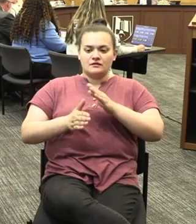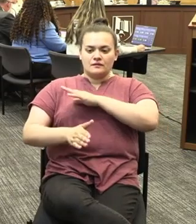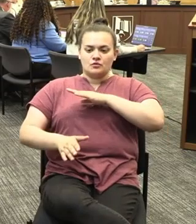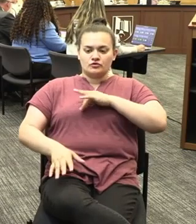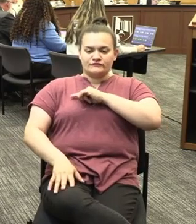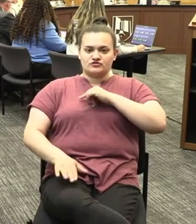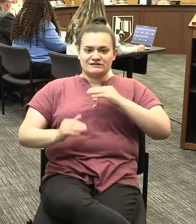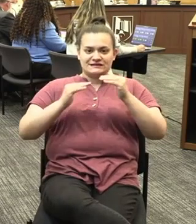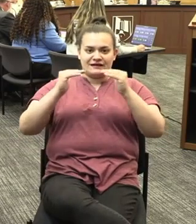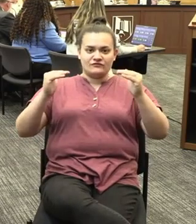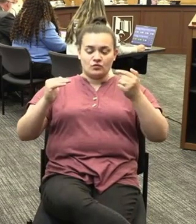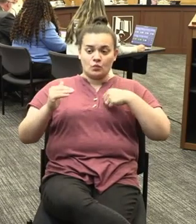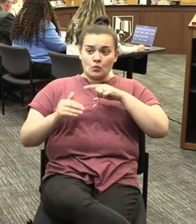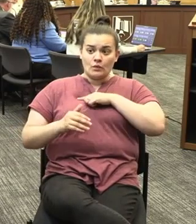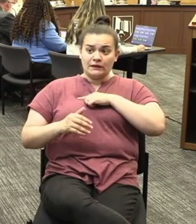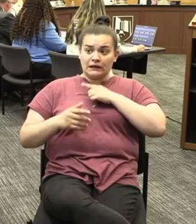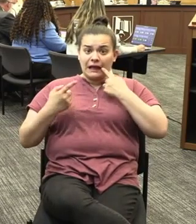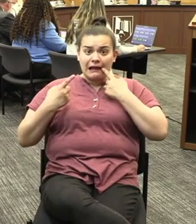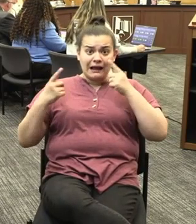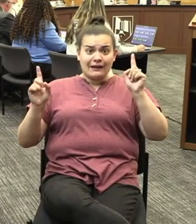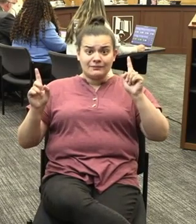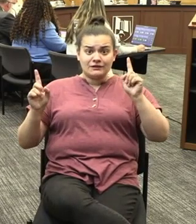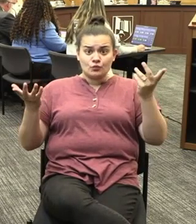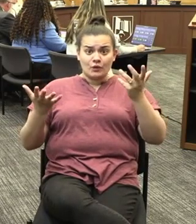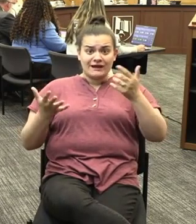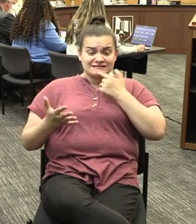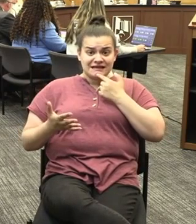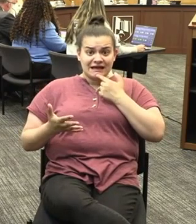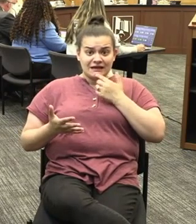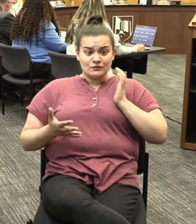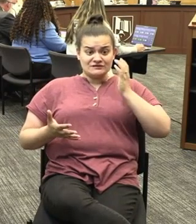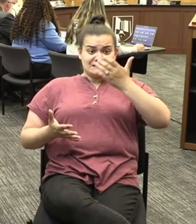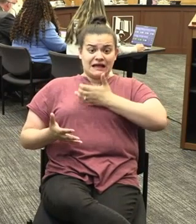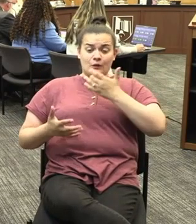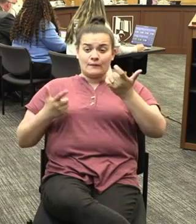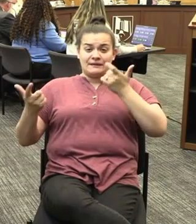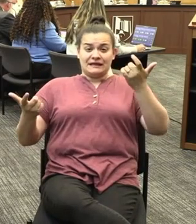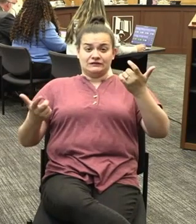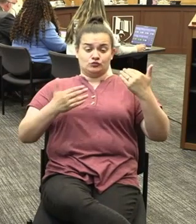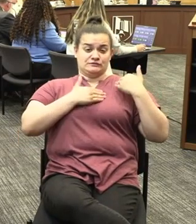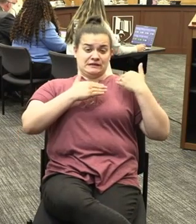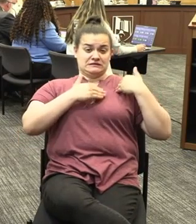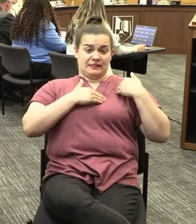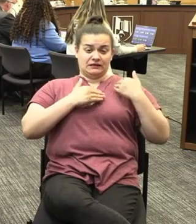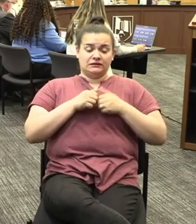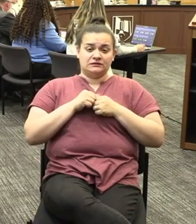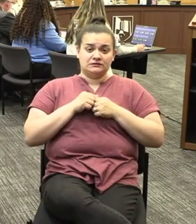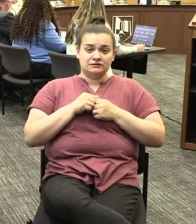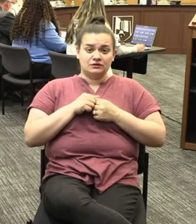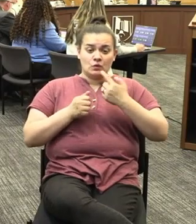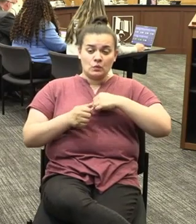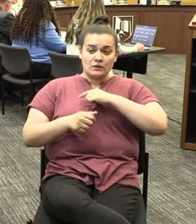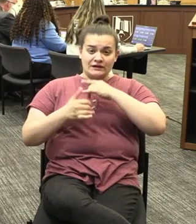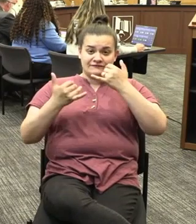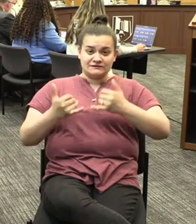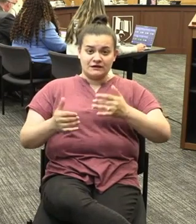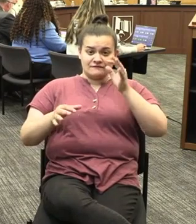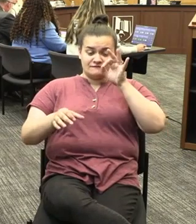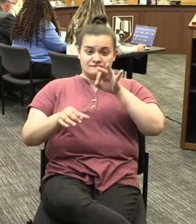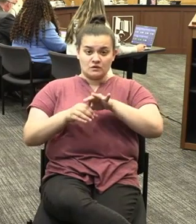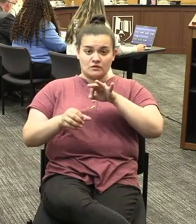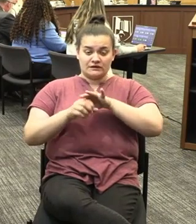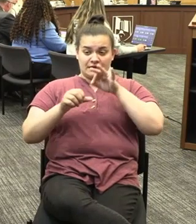Trustees level, we did just accomplish what I would say is our biggest duty as trustees. We have now voted on and